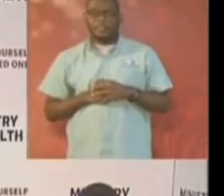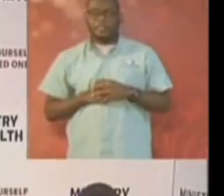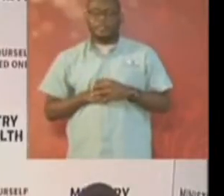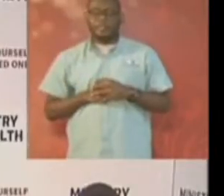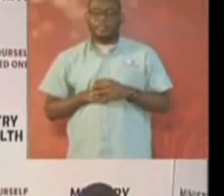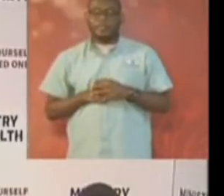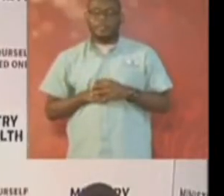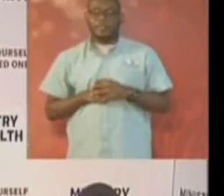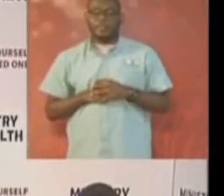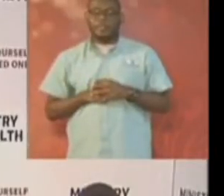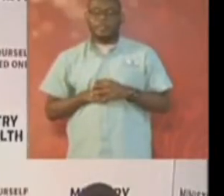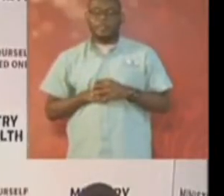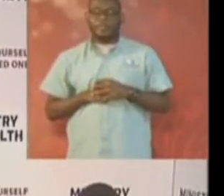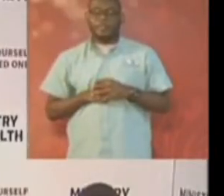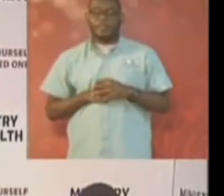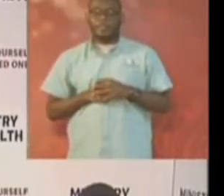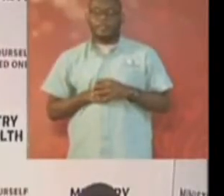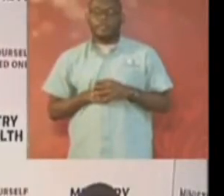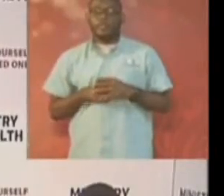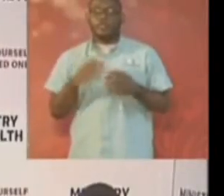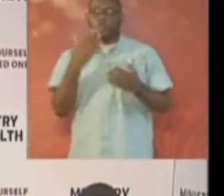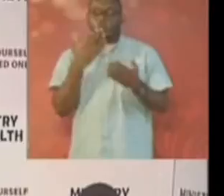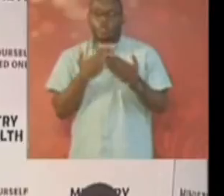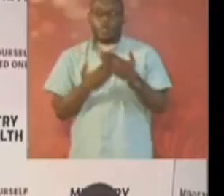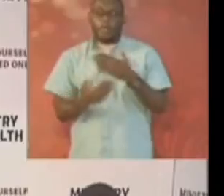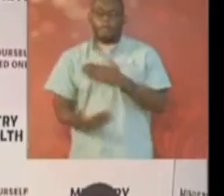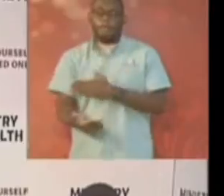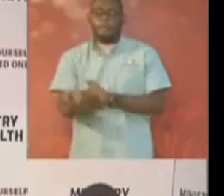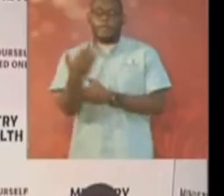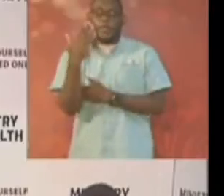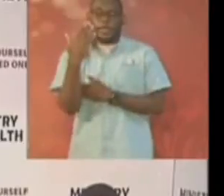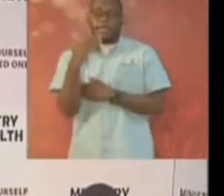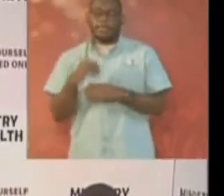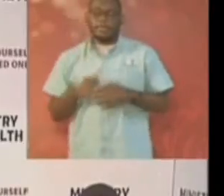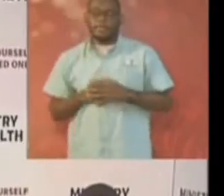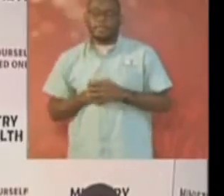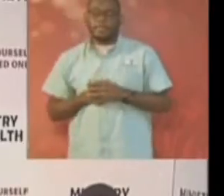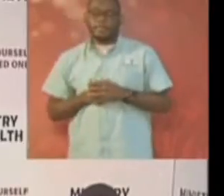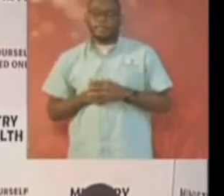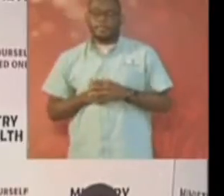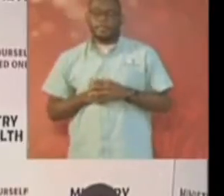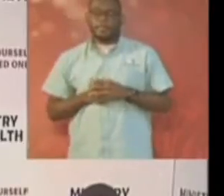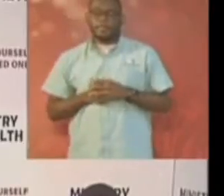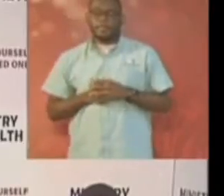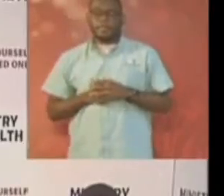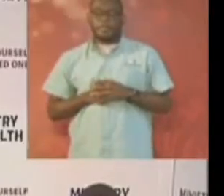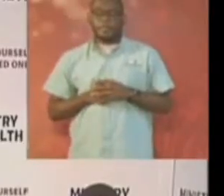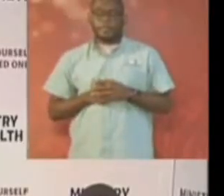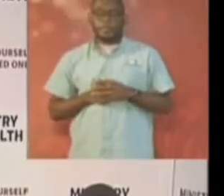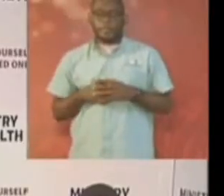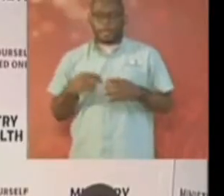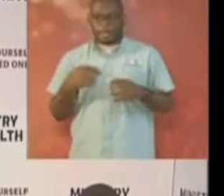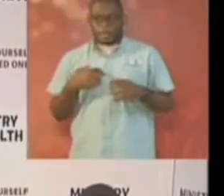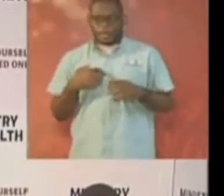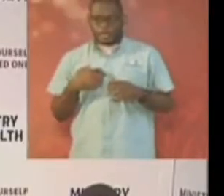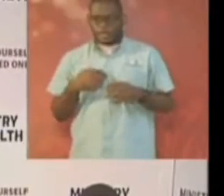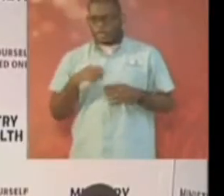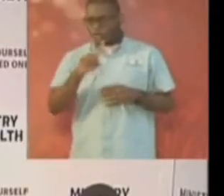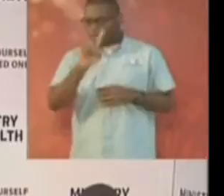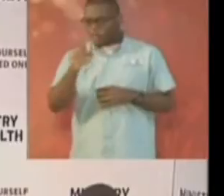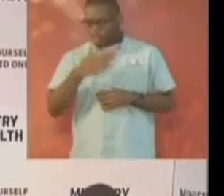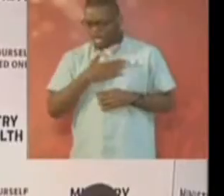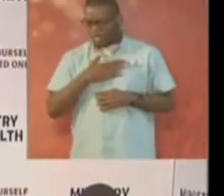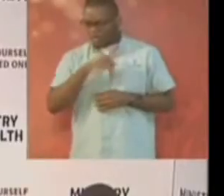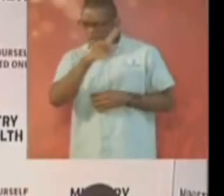Is Channel 5 Hi, here? good morning. Candice Jackson from Tobago Channel 5. My question is in regards to